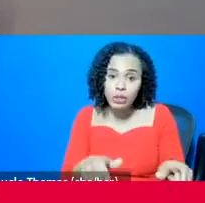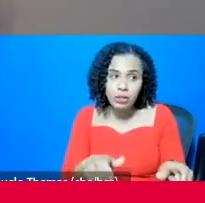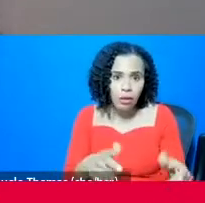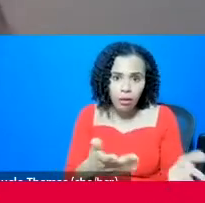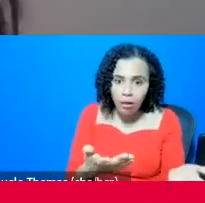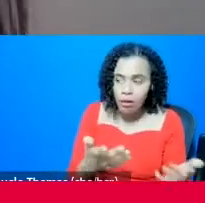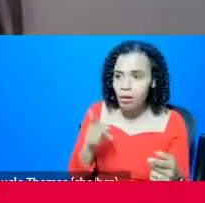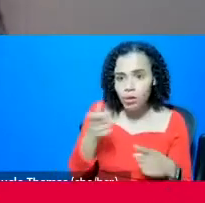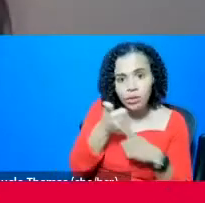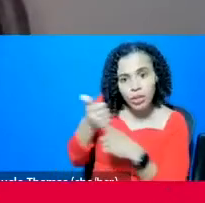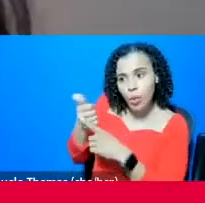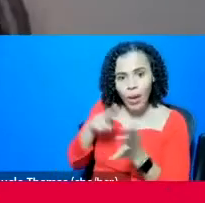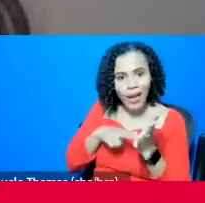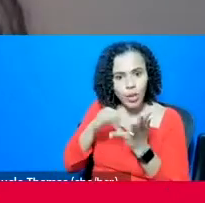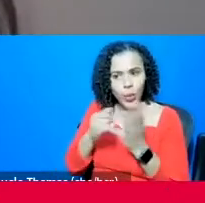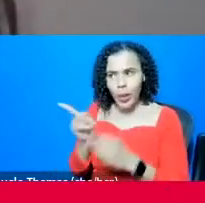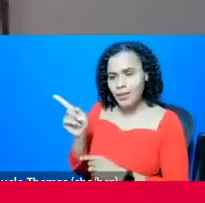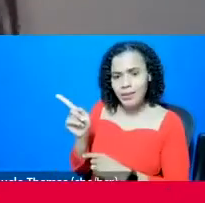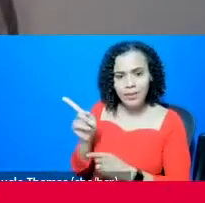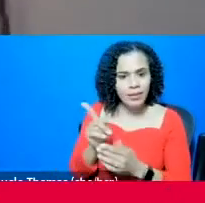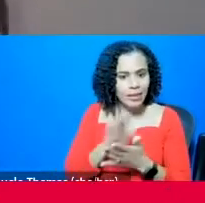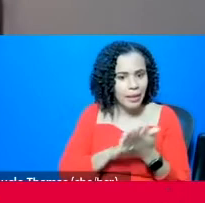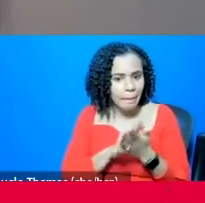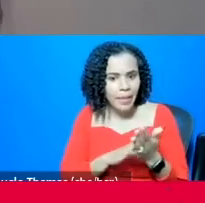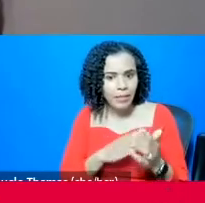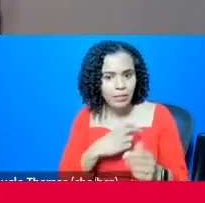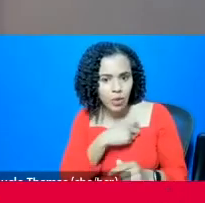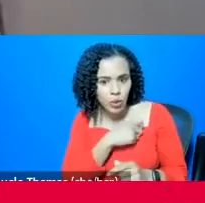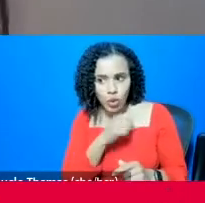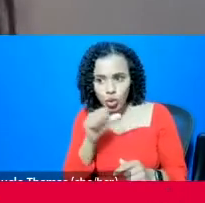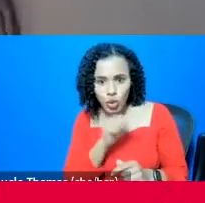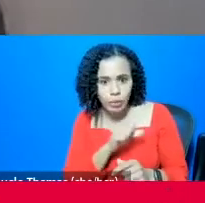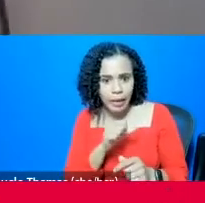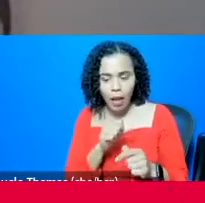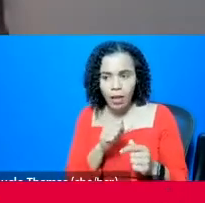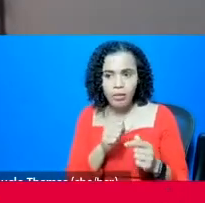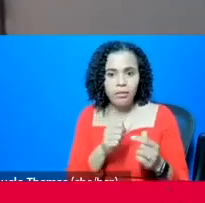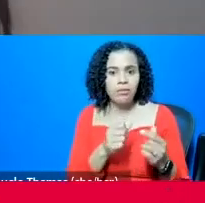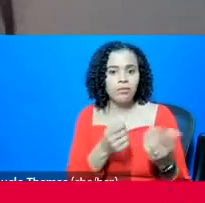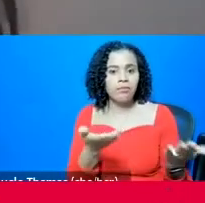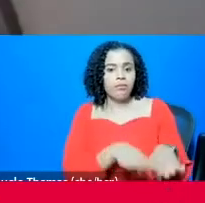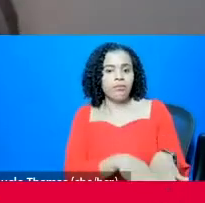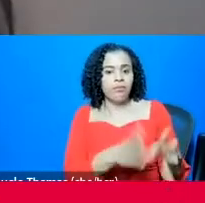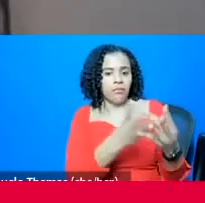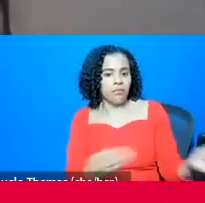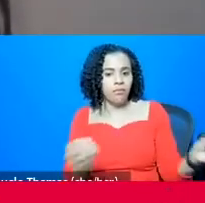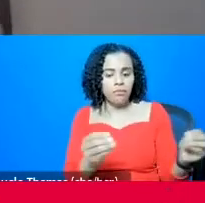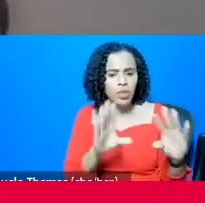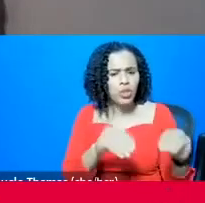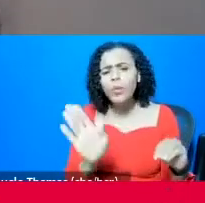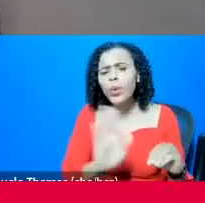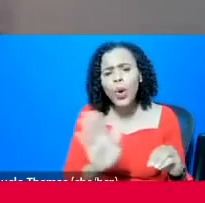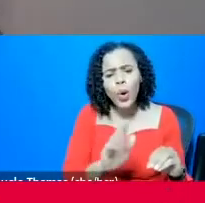students union. Doesn't mean that the students' union should be like collapsed or dissolved or anything like that. It just means we